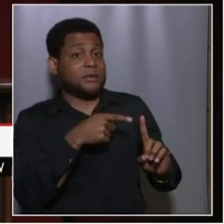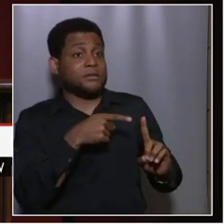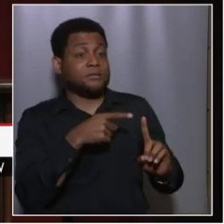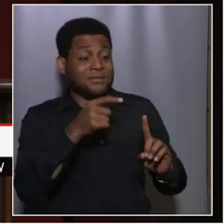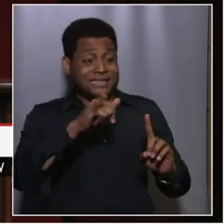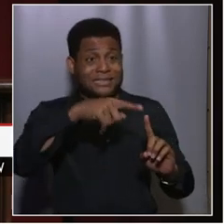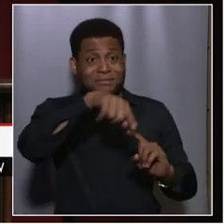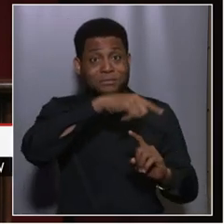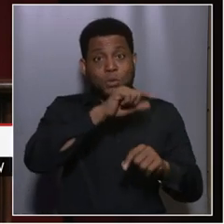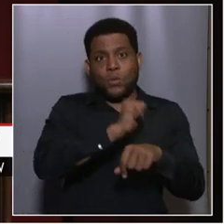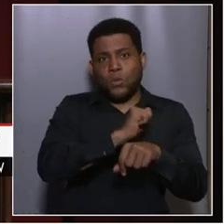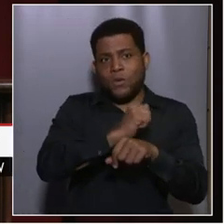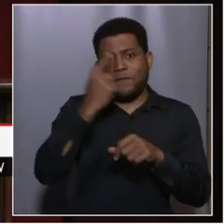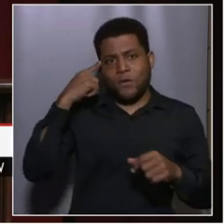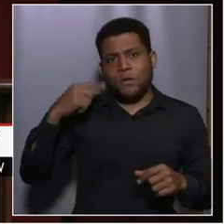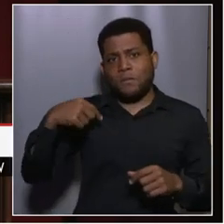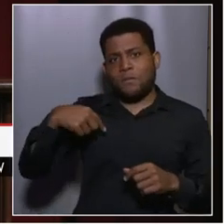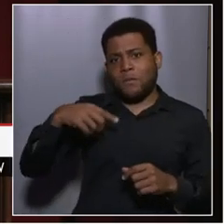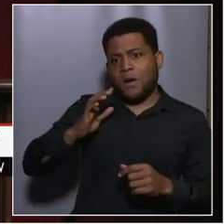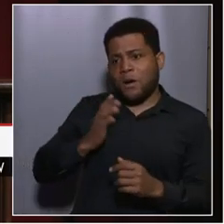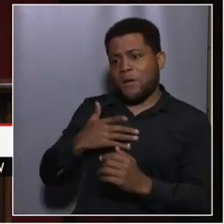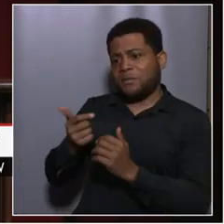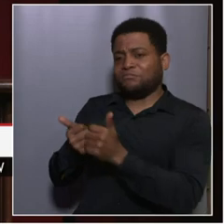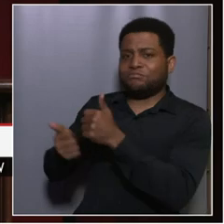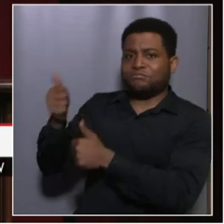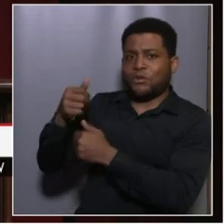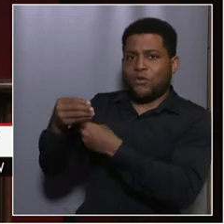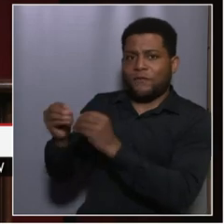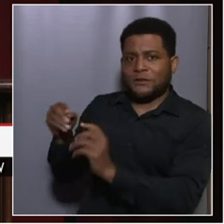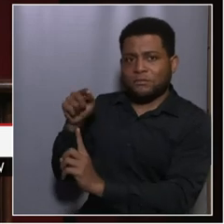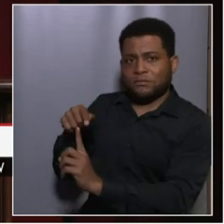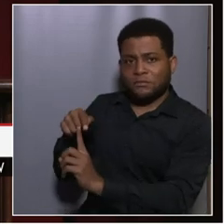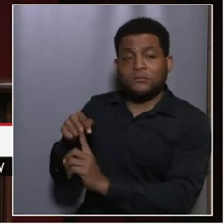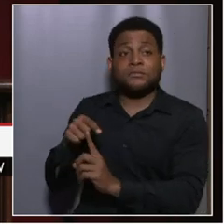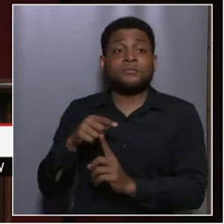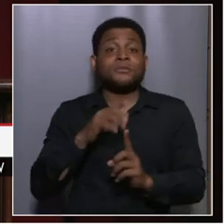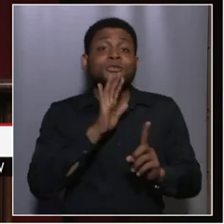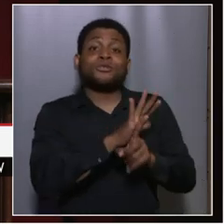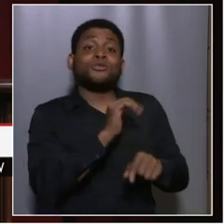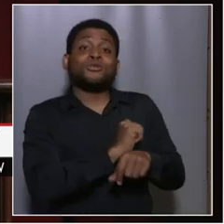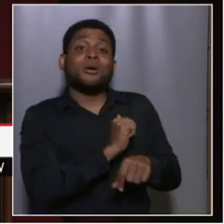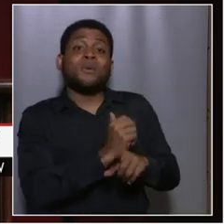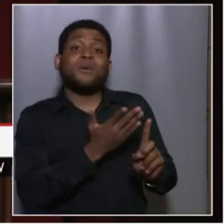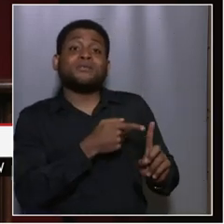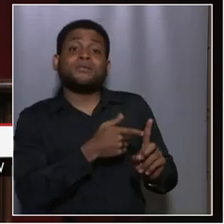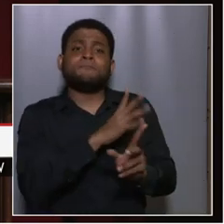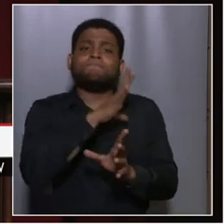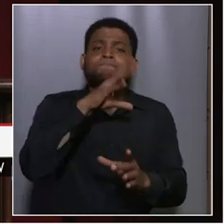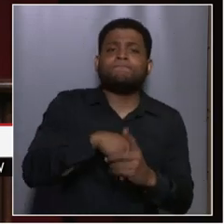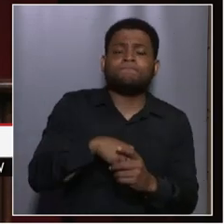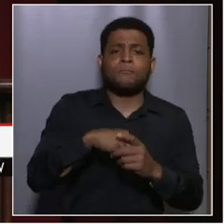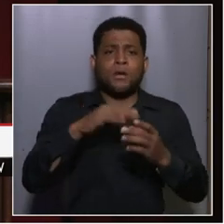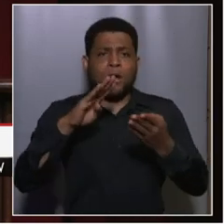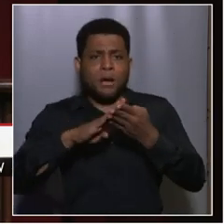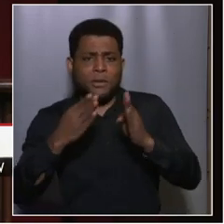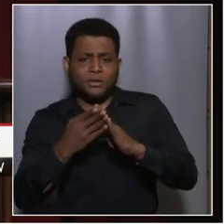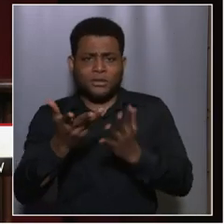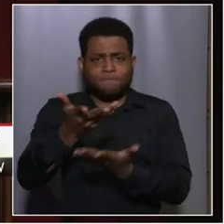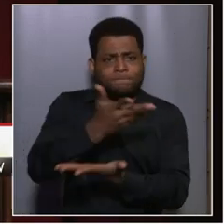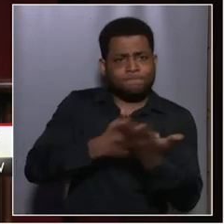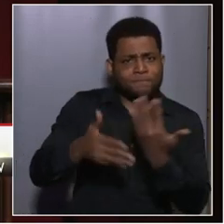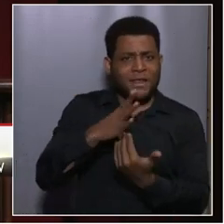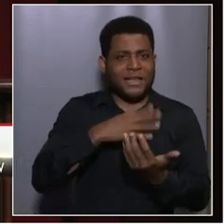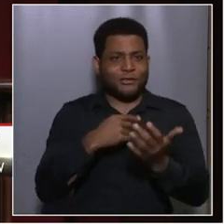of the mayor, and their job is to be in communities and represent me and know all